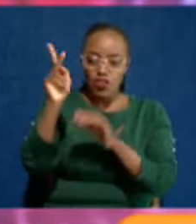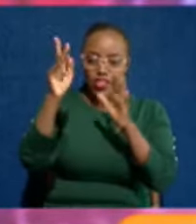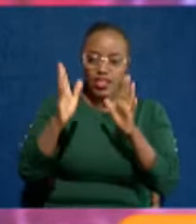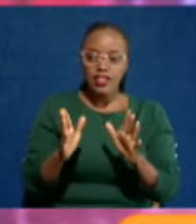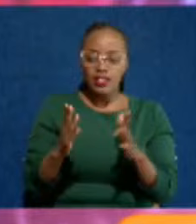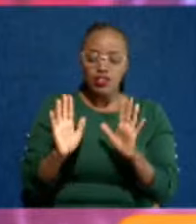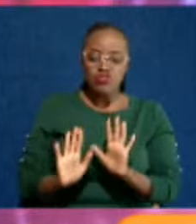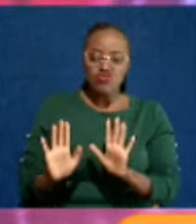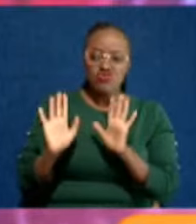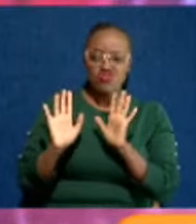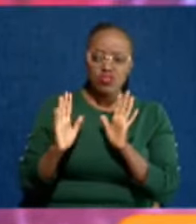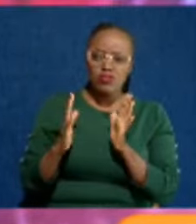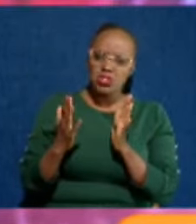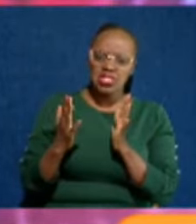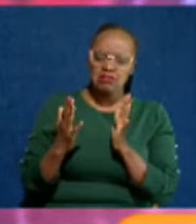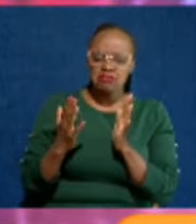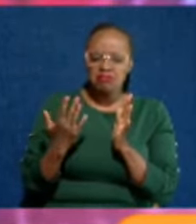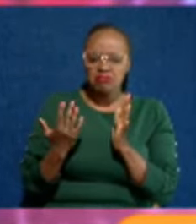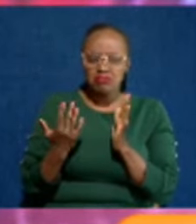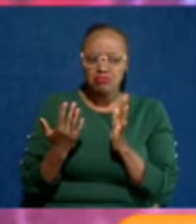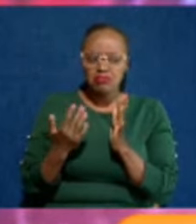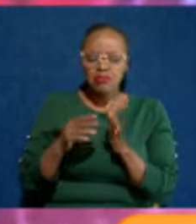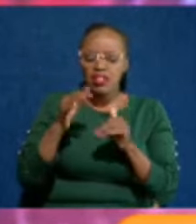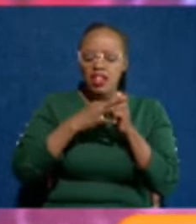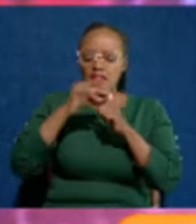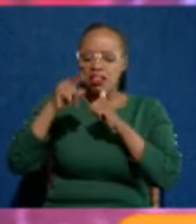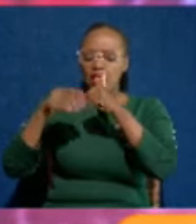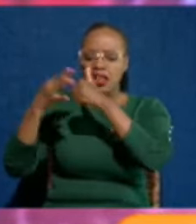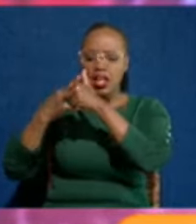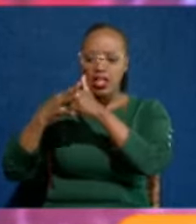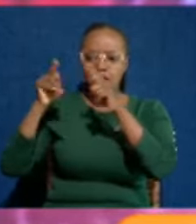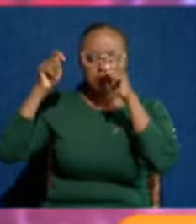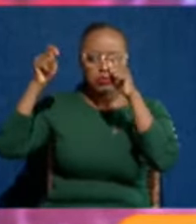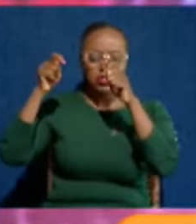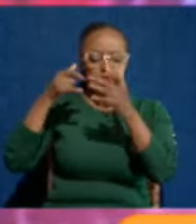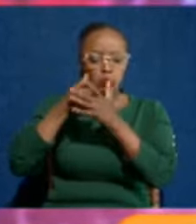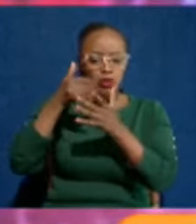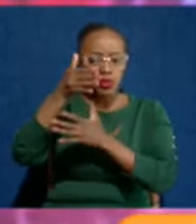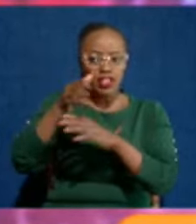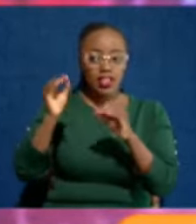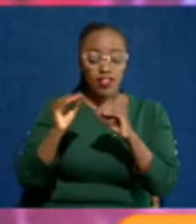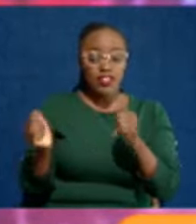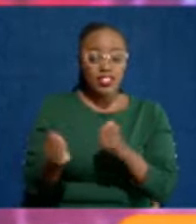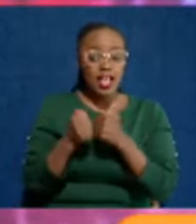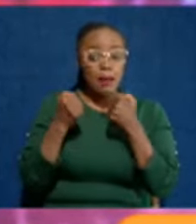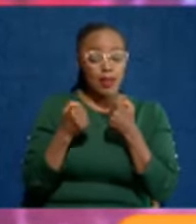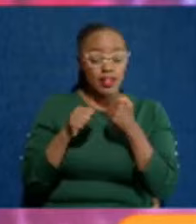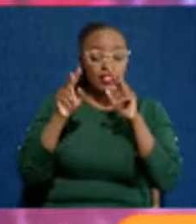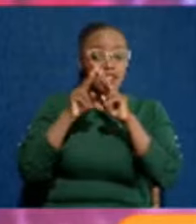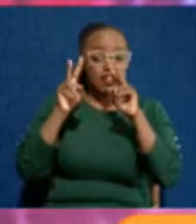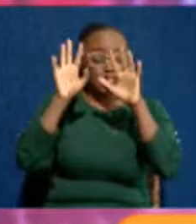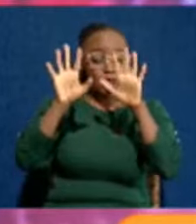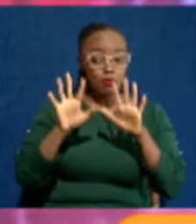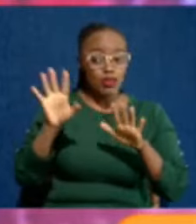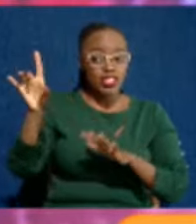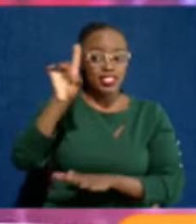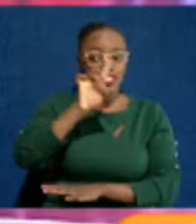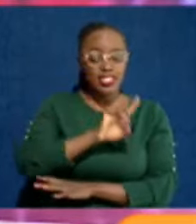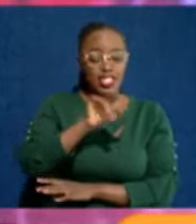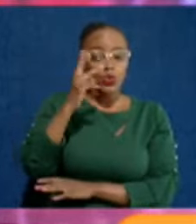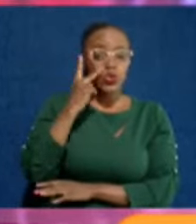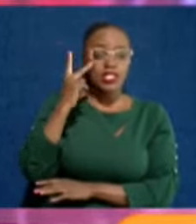to avoid the Nane Nane protest, not to be part of it, and it's happening on such an important day. So you